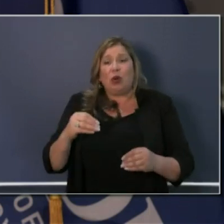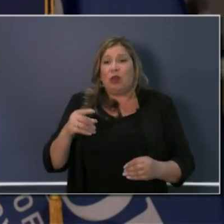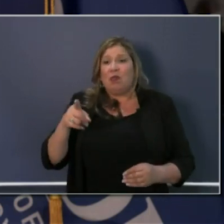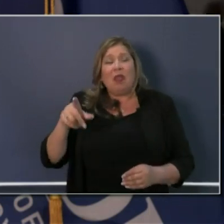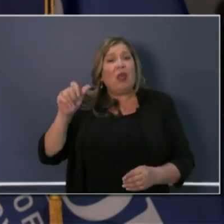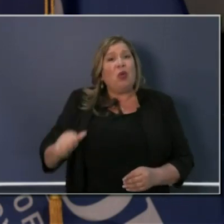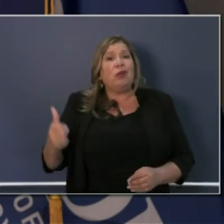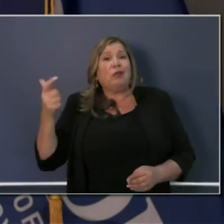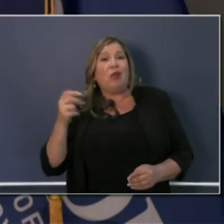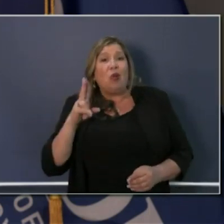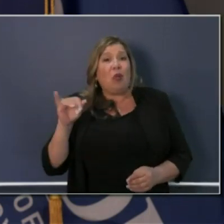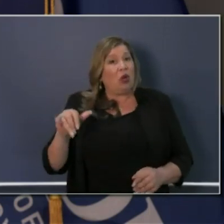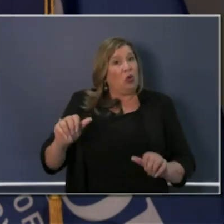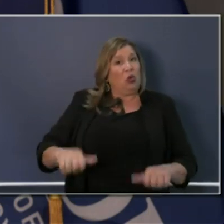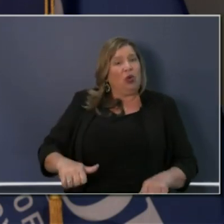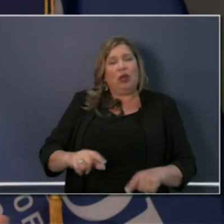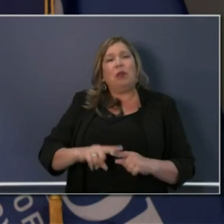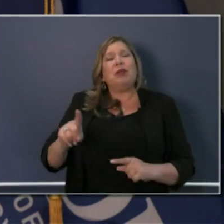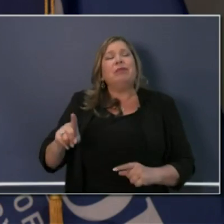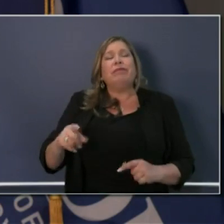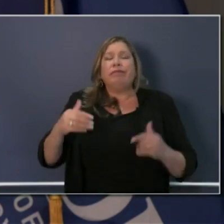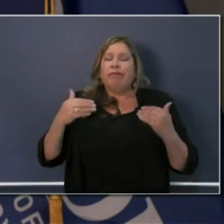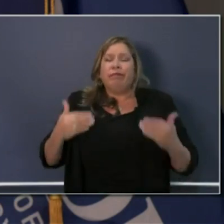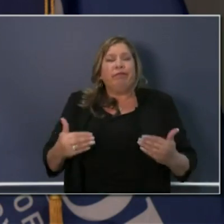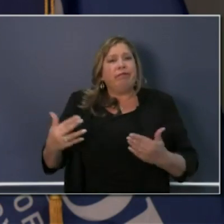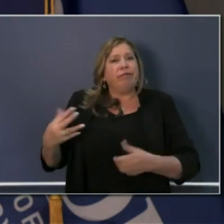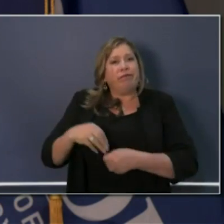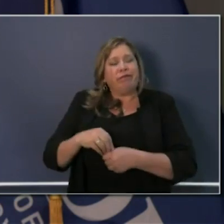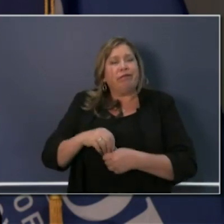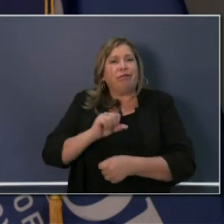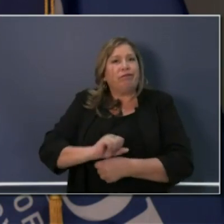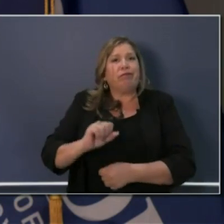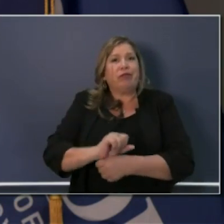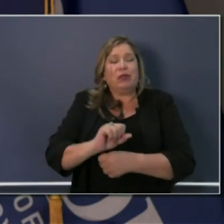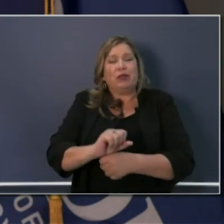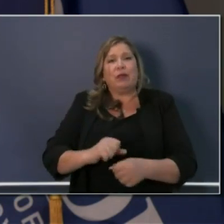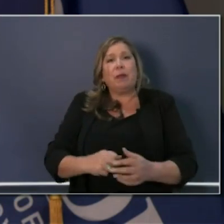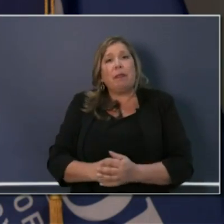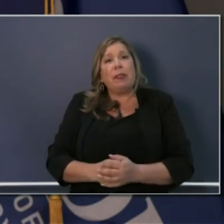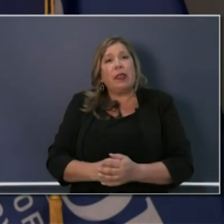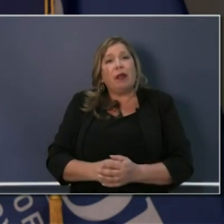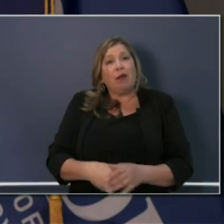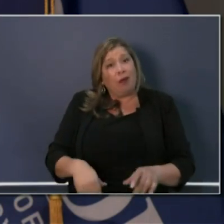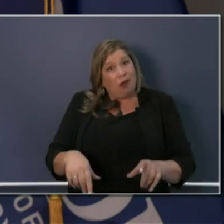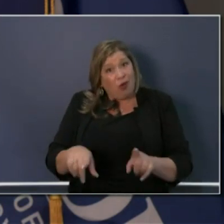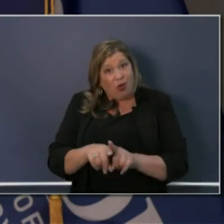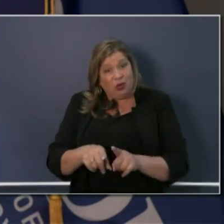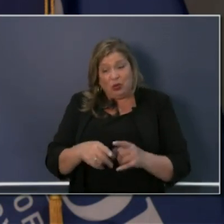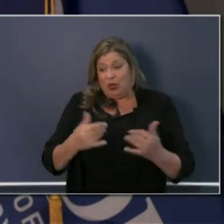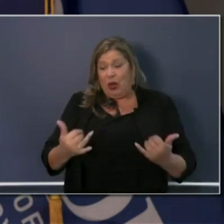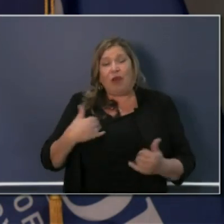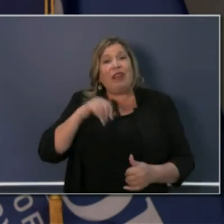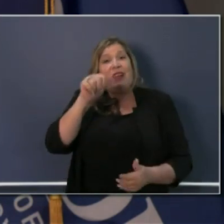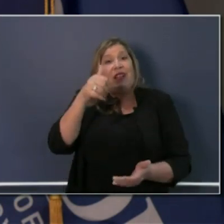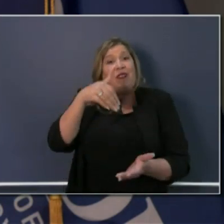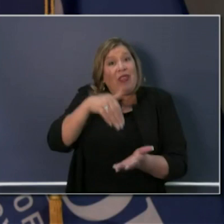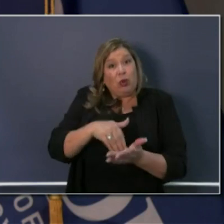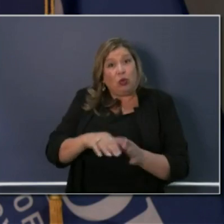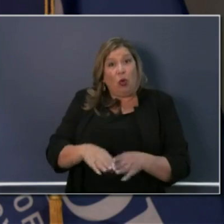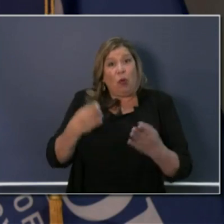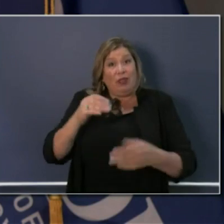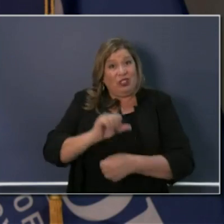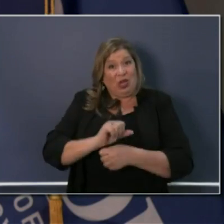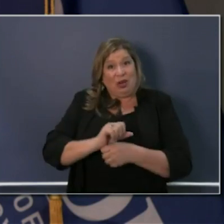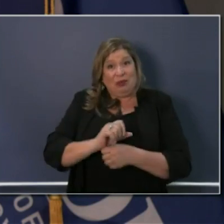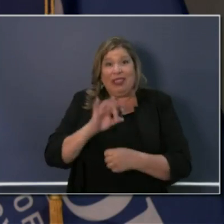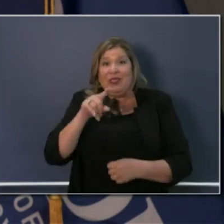unemployment. They're not. They're stepping up, stepping in. In fact, not only that, 10,000 open jobs today. If you've lost your job in the state of